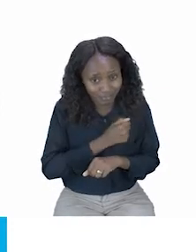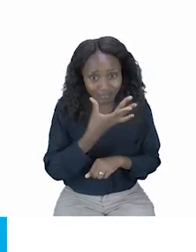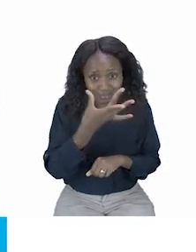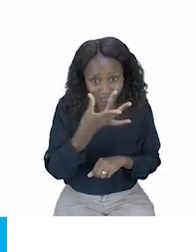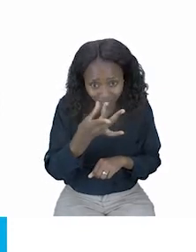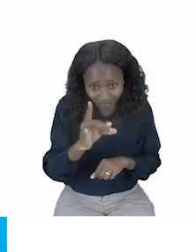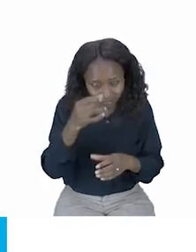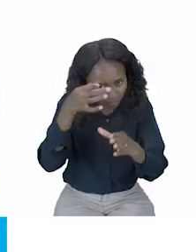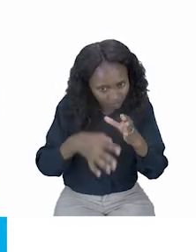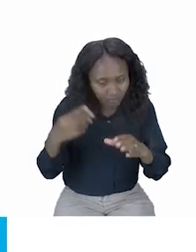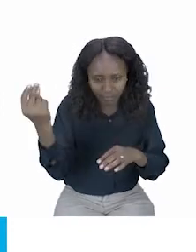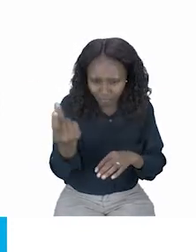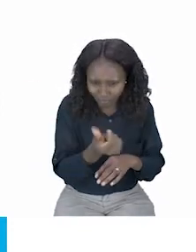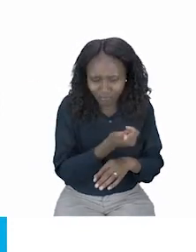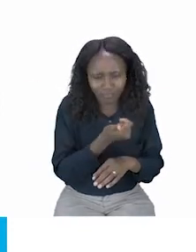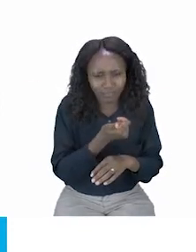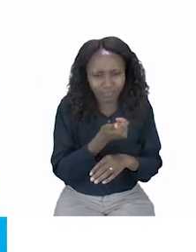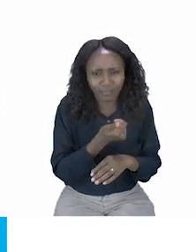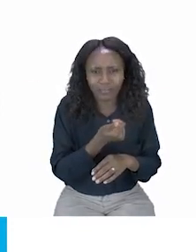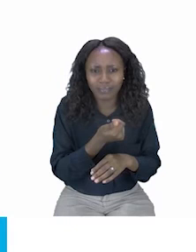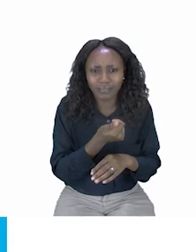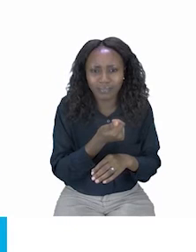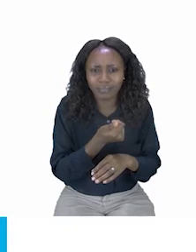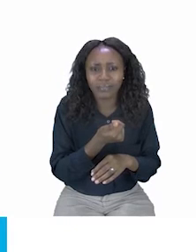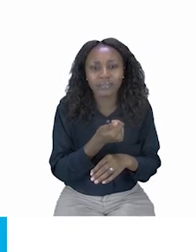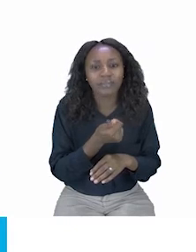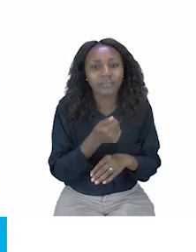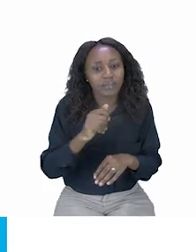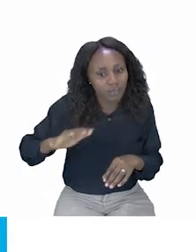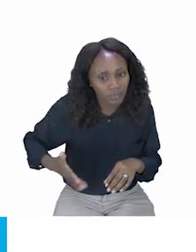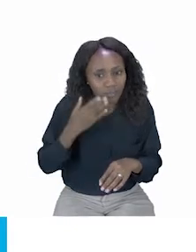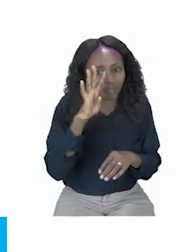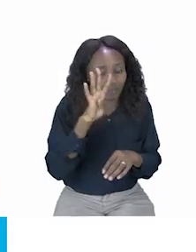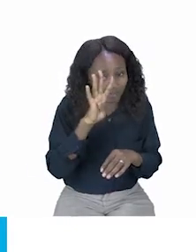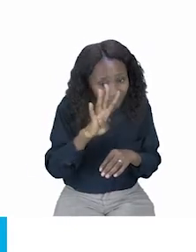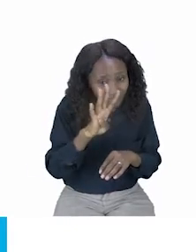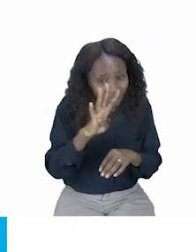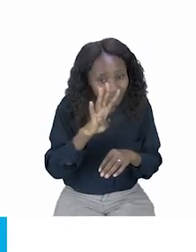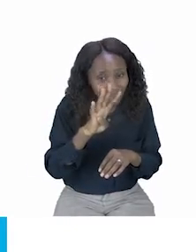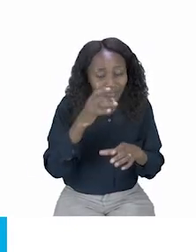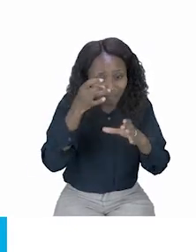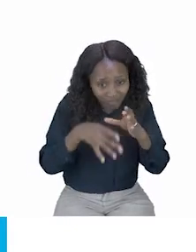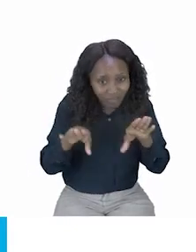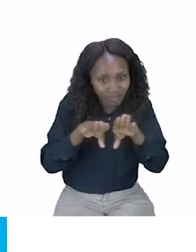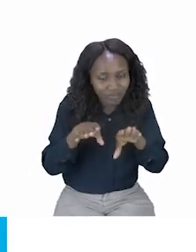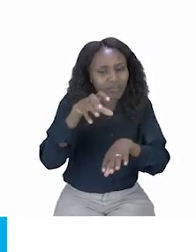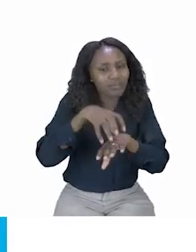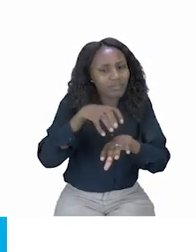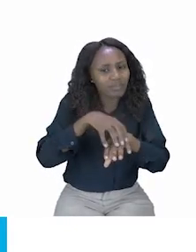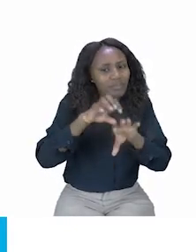eggs. She needs 4 eggs to bake a cake. How many